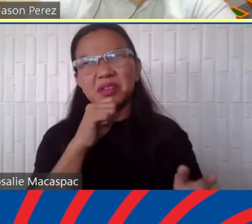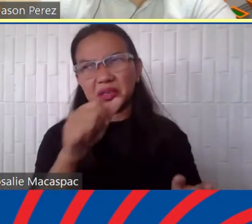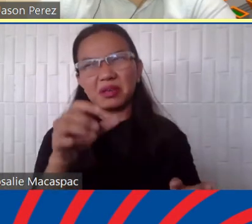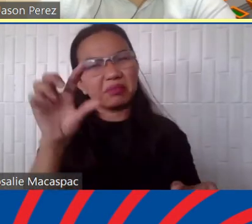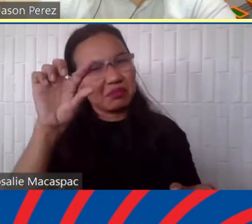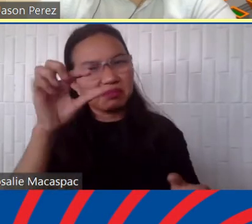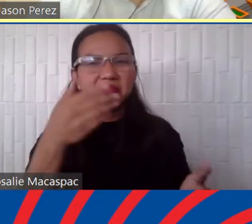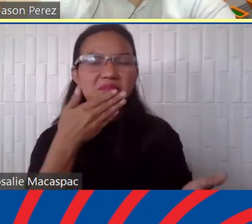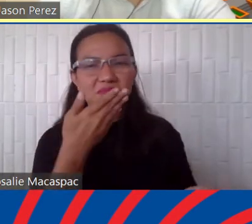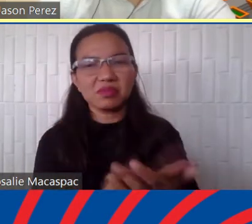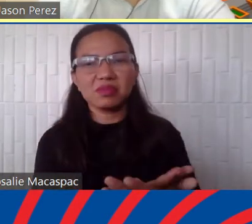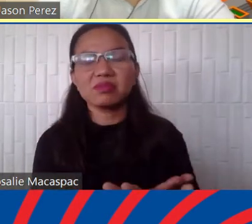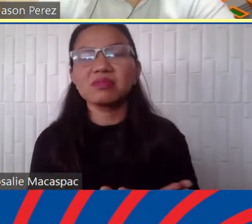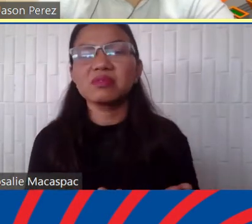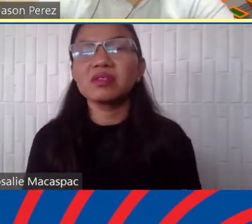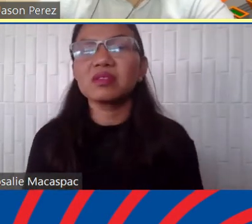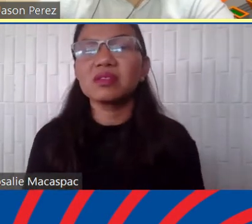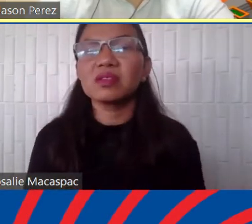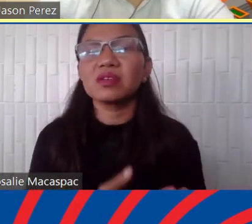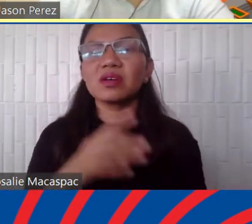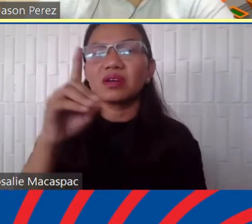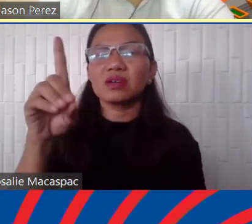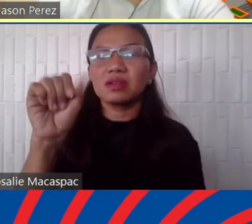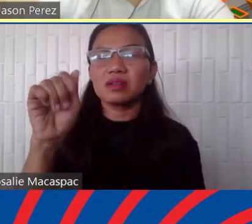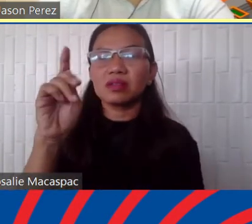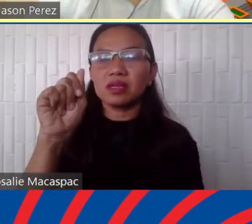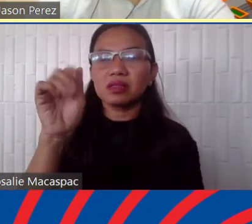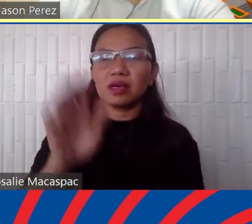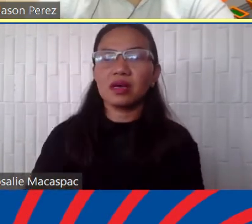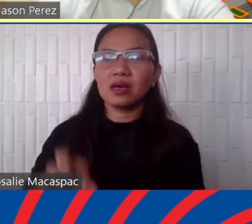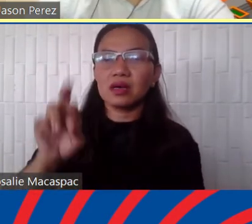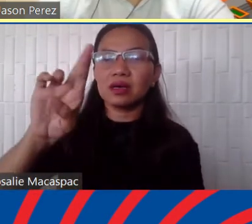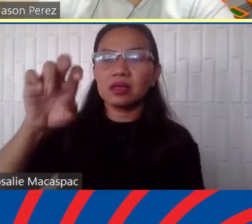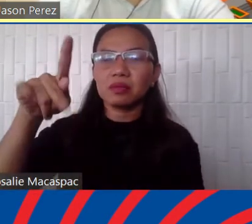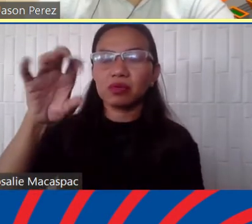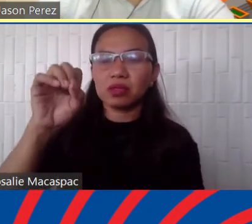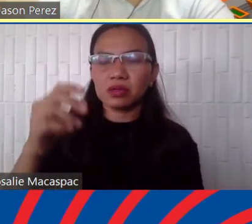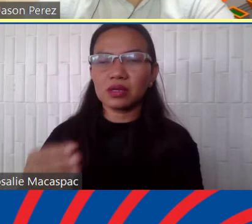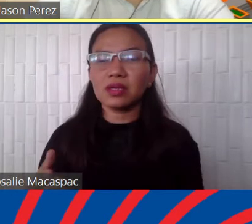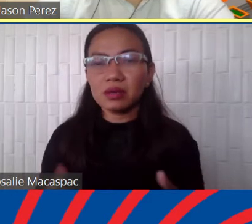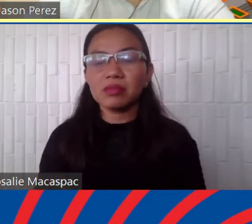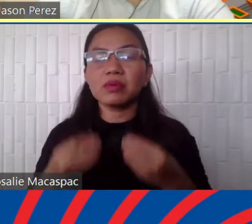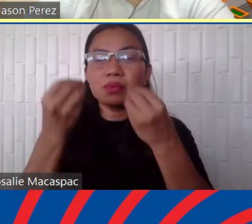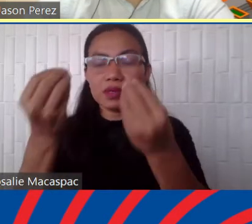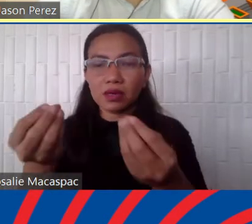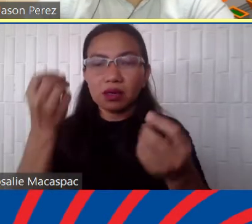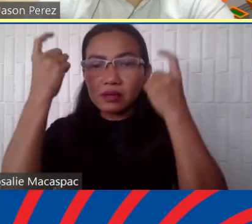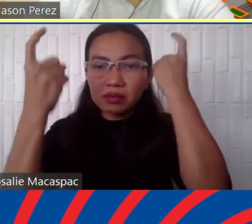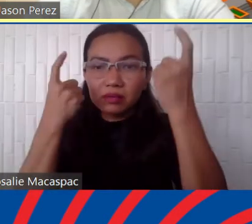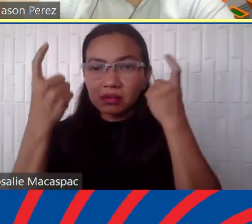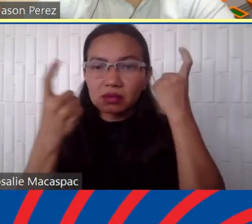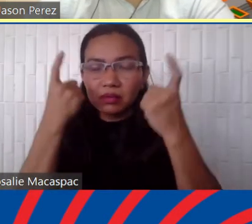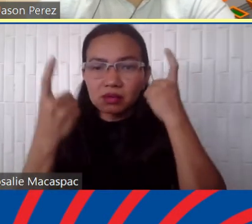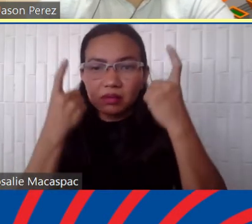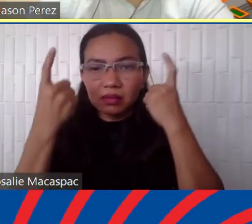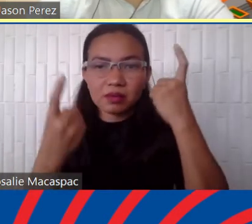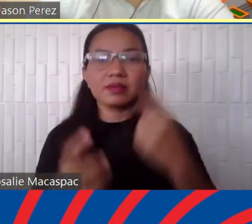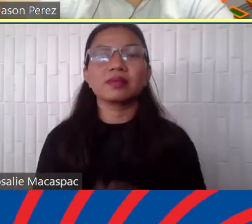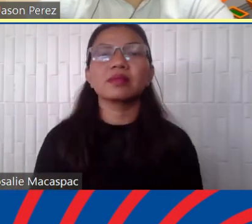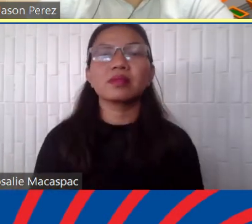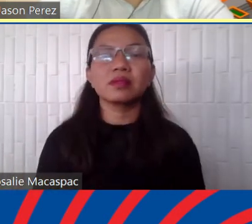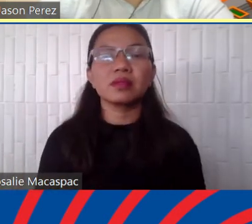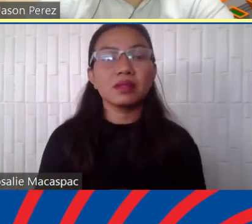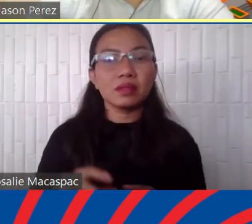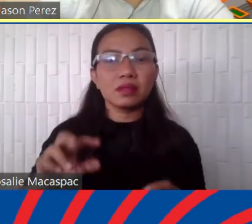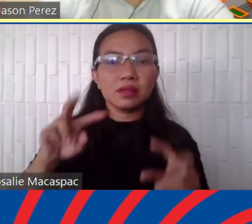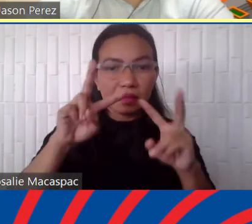the Registry of Research Data Repositories address that concern. So for example, let's look at browse